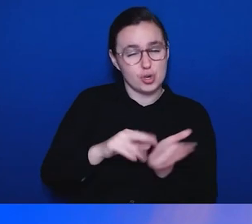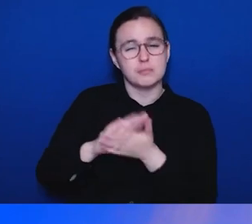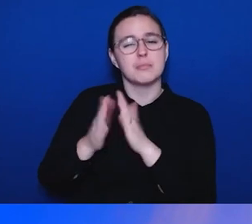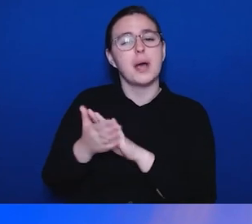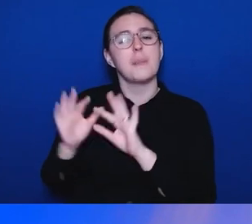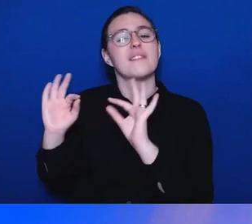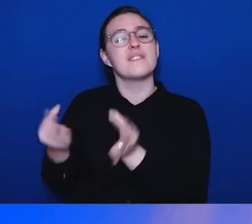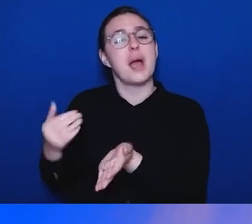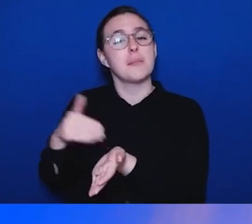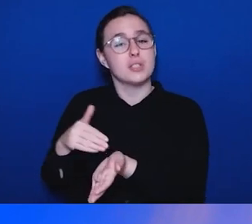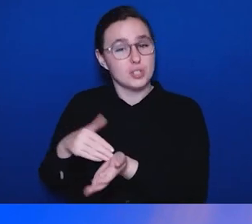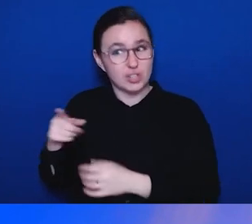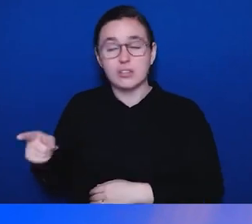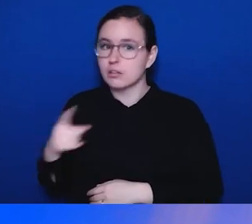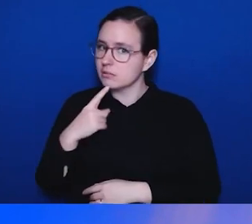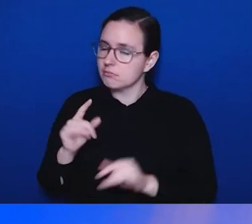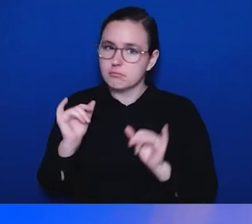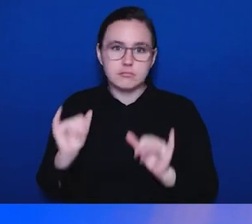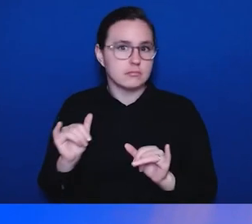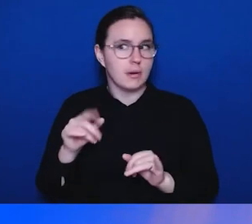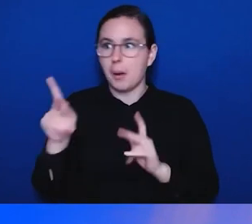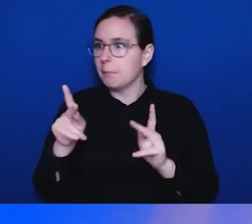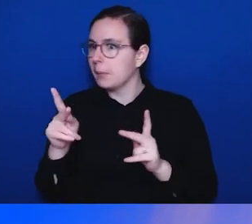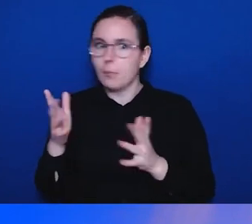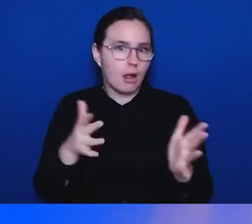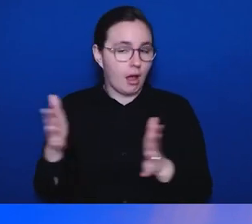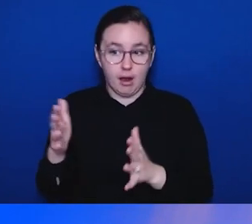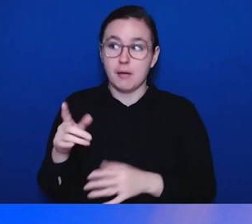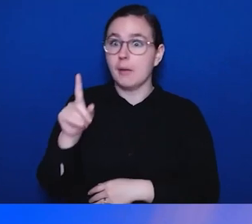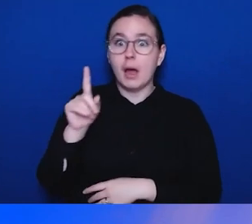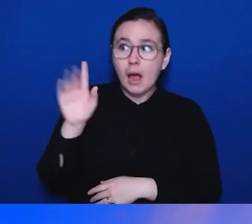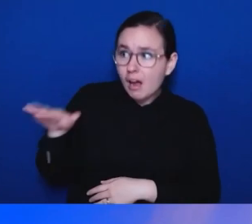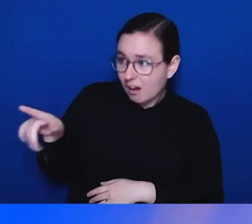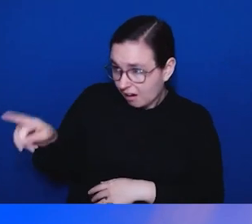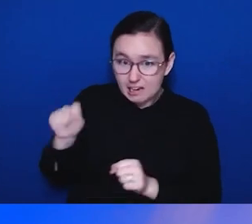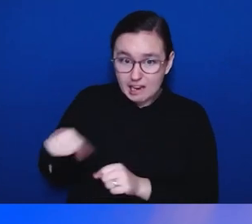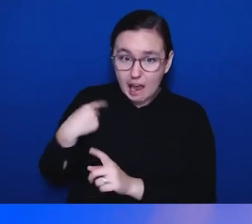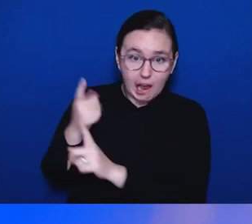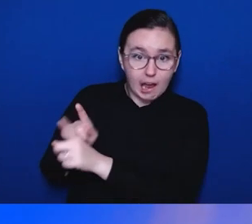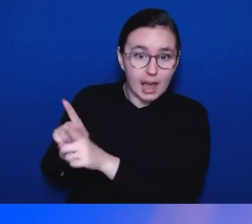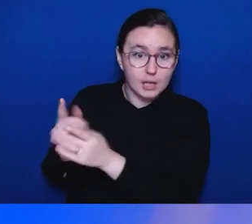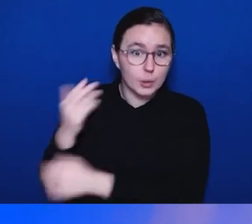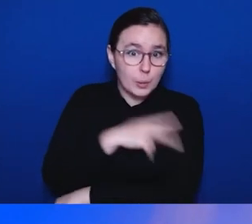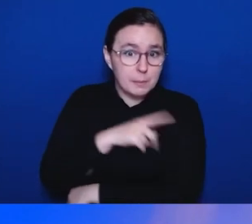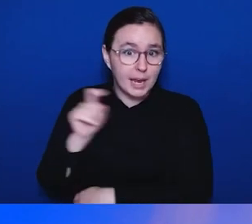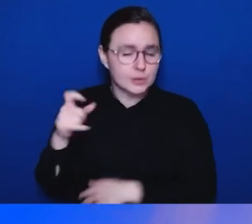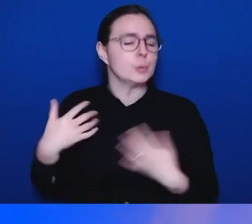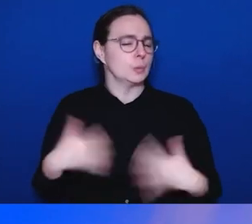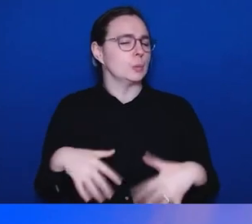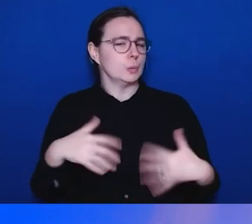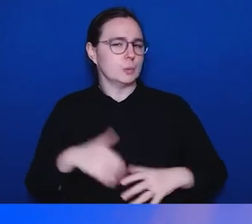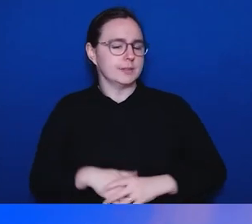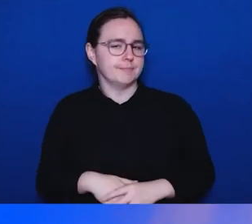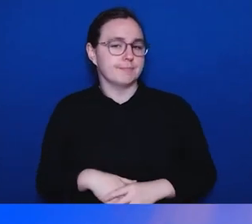doctor. And when we go out in the community, people ask if she's taking new patients. We know about these challenges firsthand. And they're not